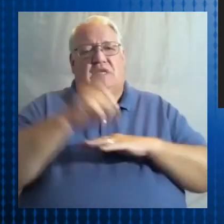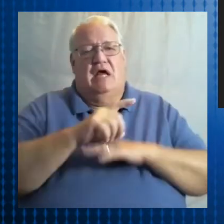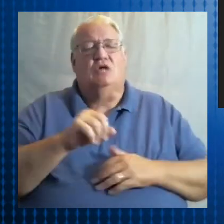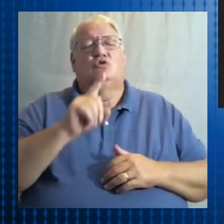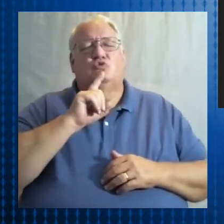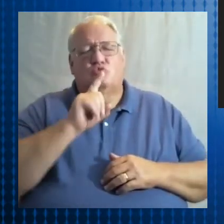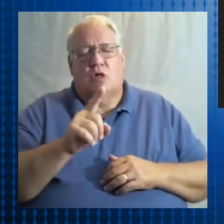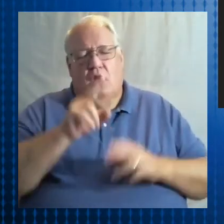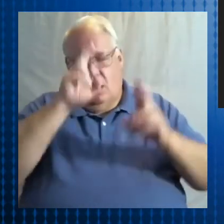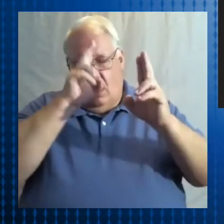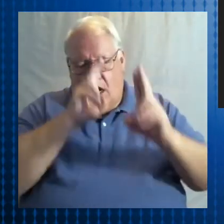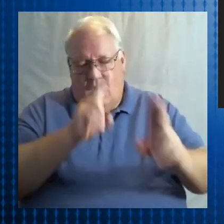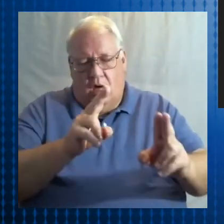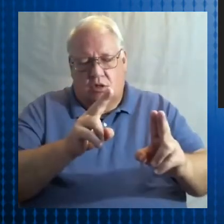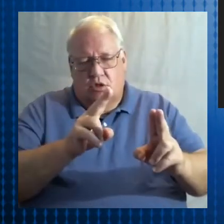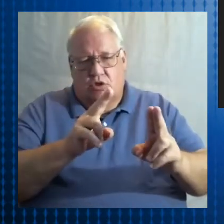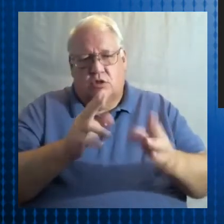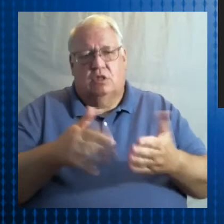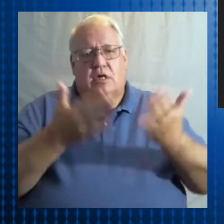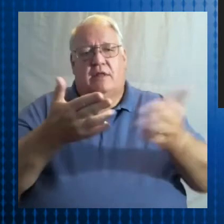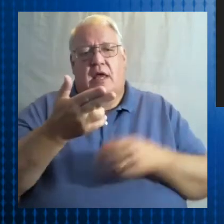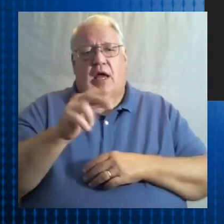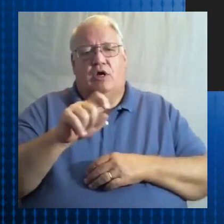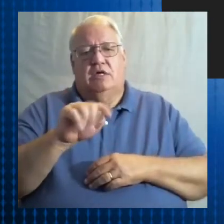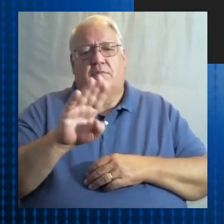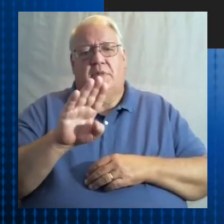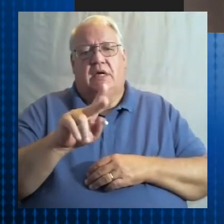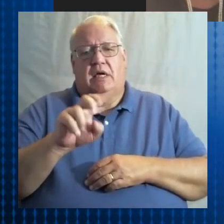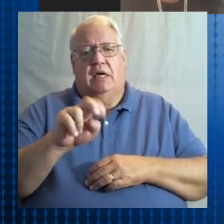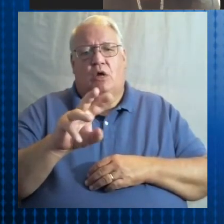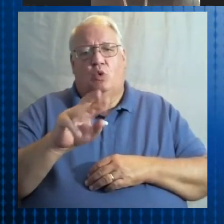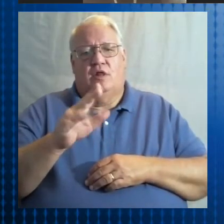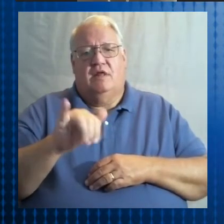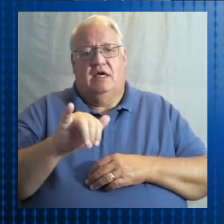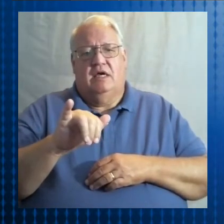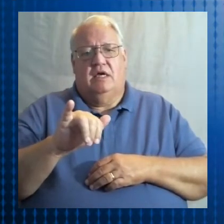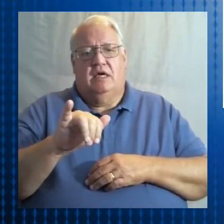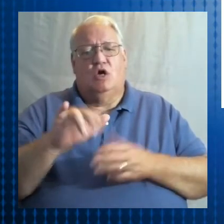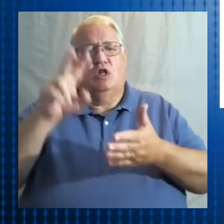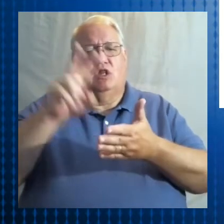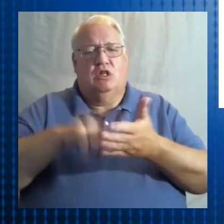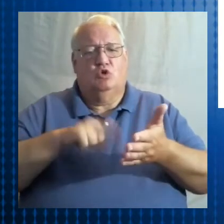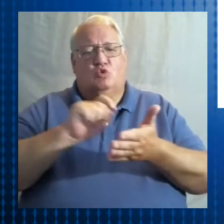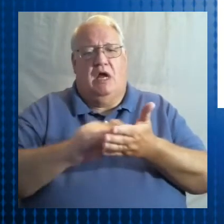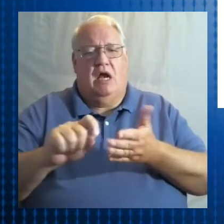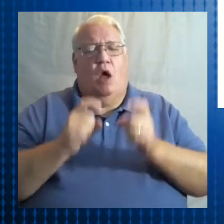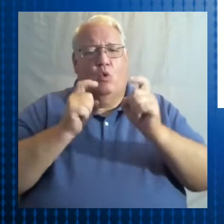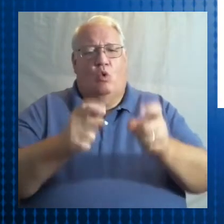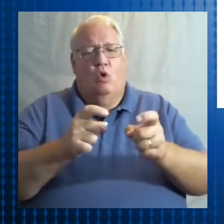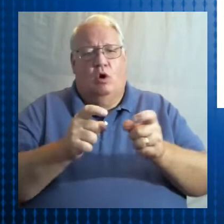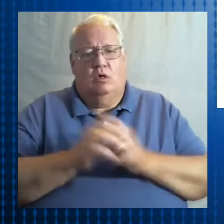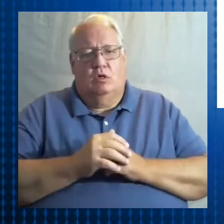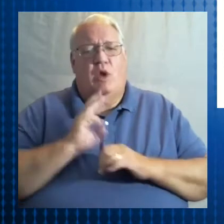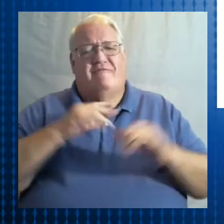truly an honor to present the Harriet B. Kenworthy Literacy Award as we share a common